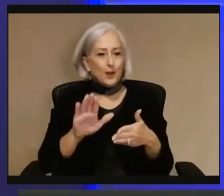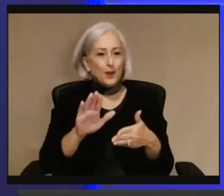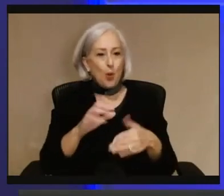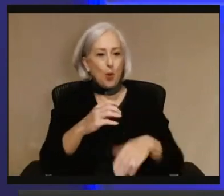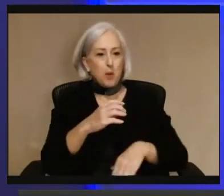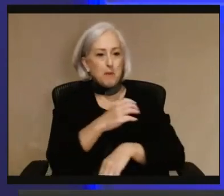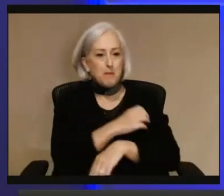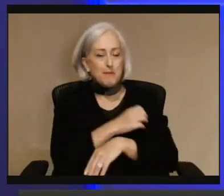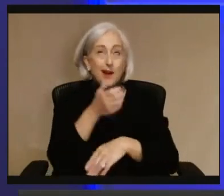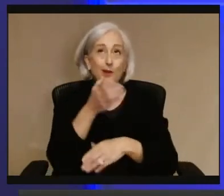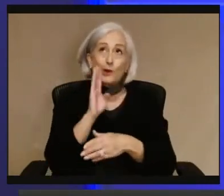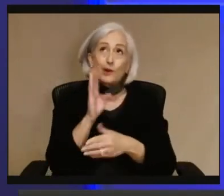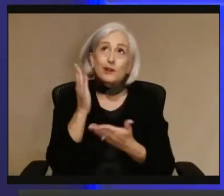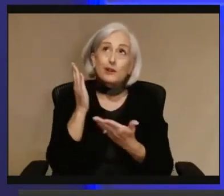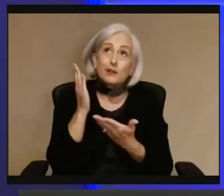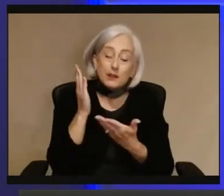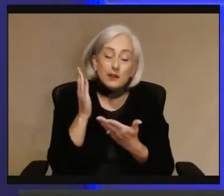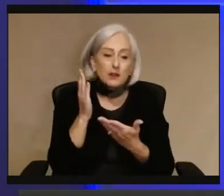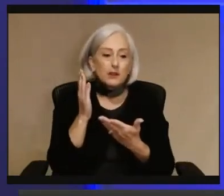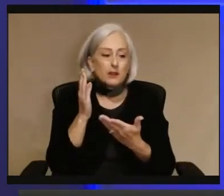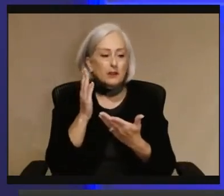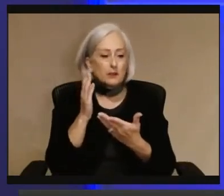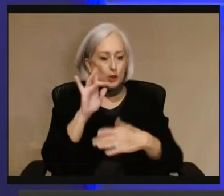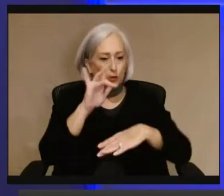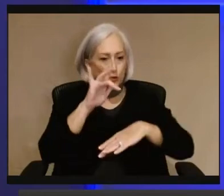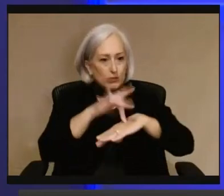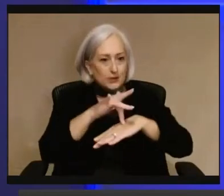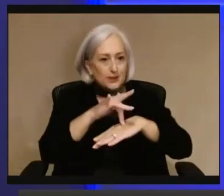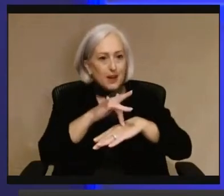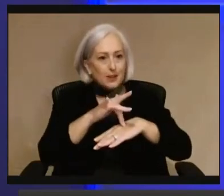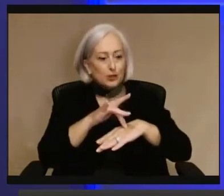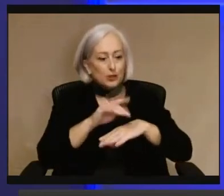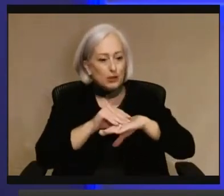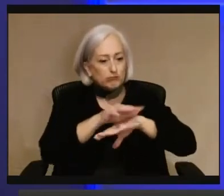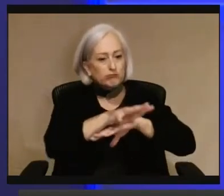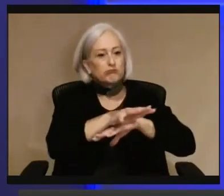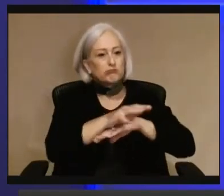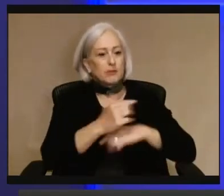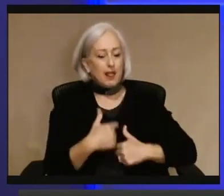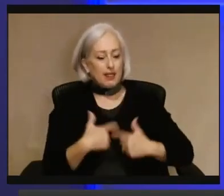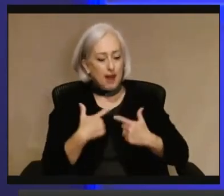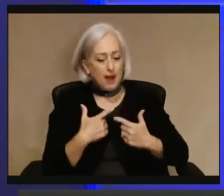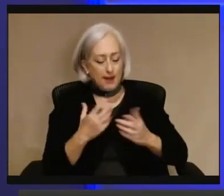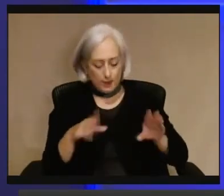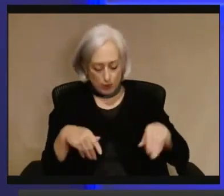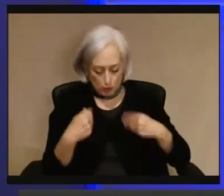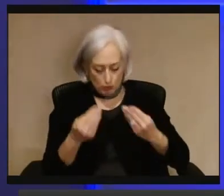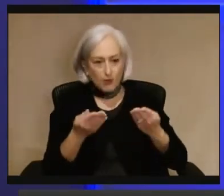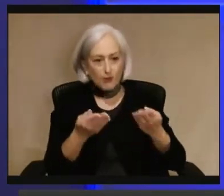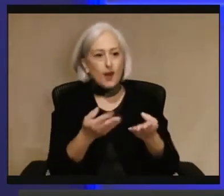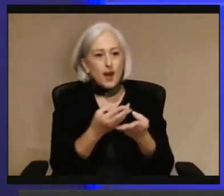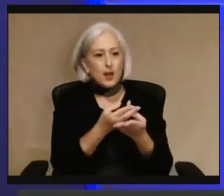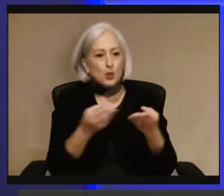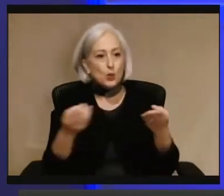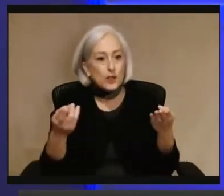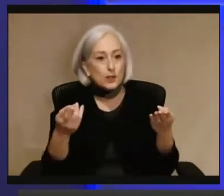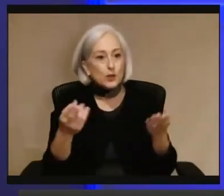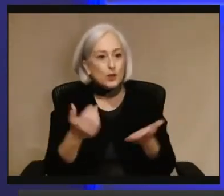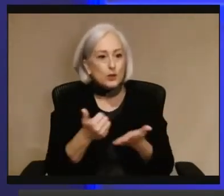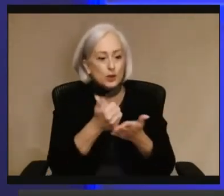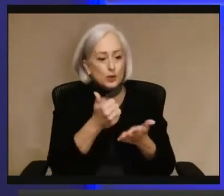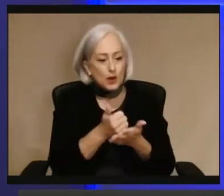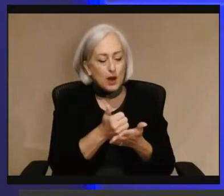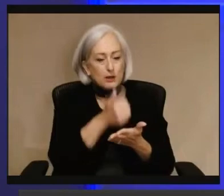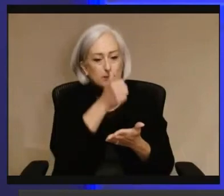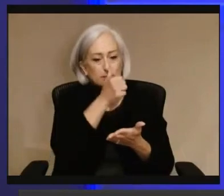touch lives and to provide resources and to help people get through their darkest